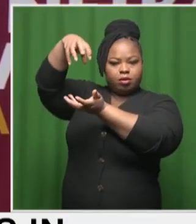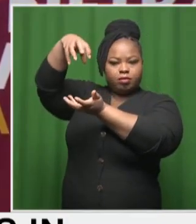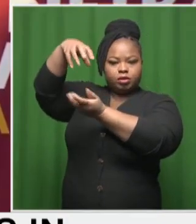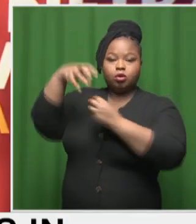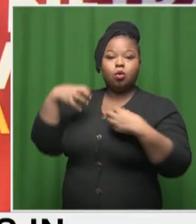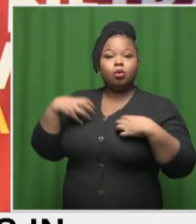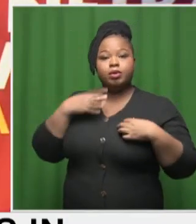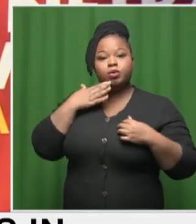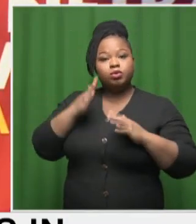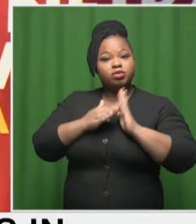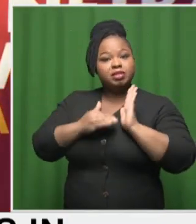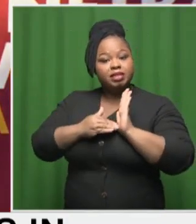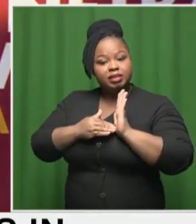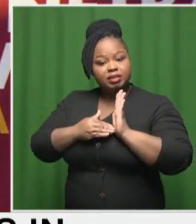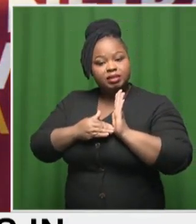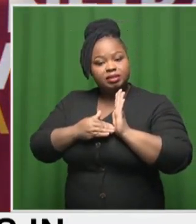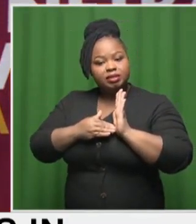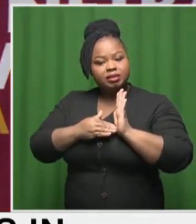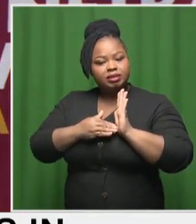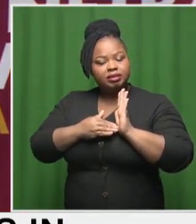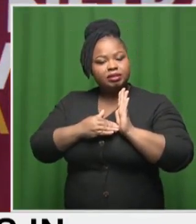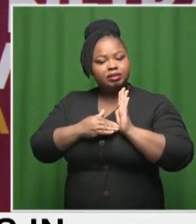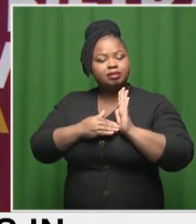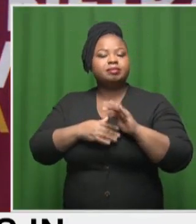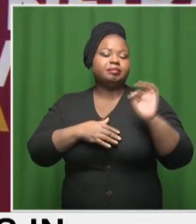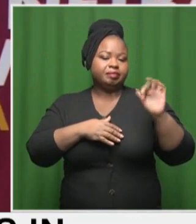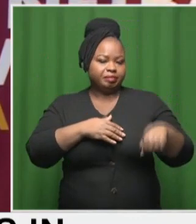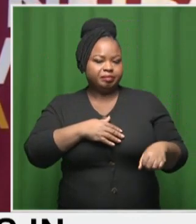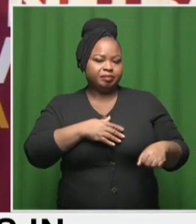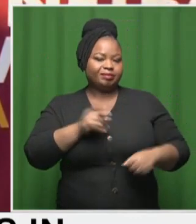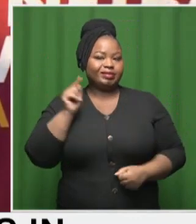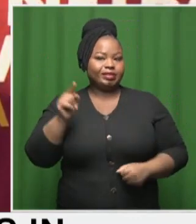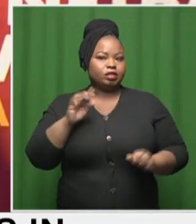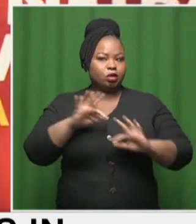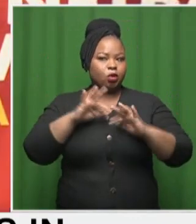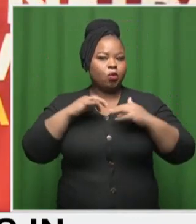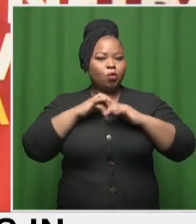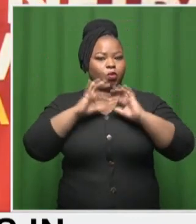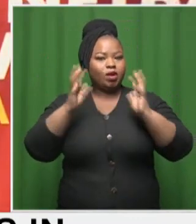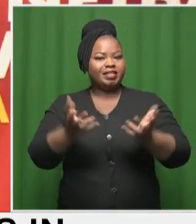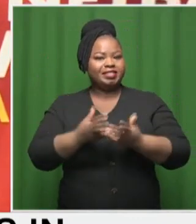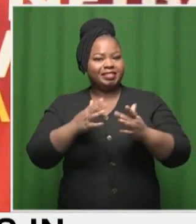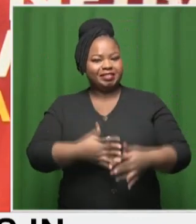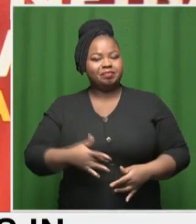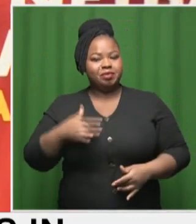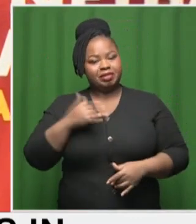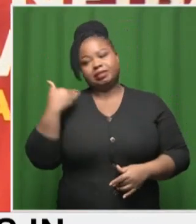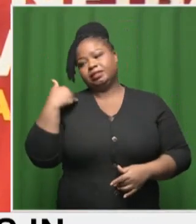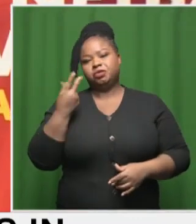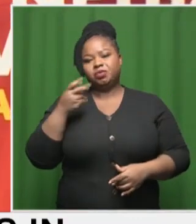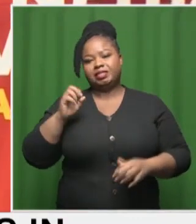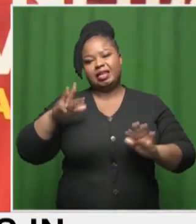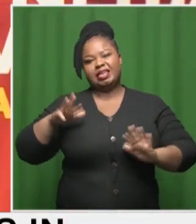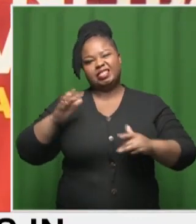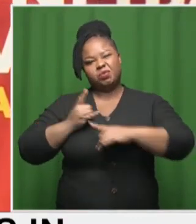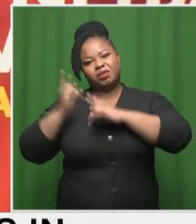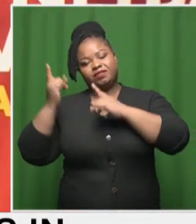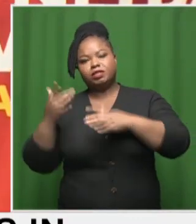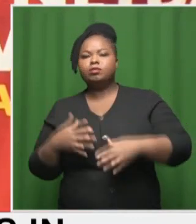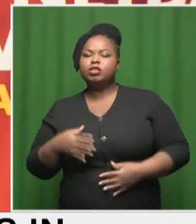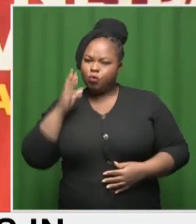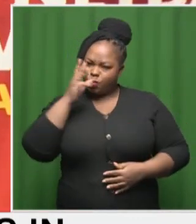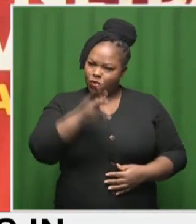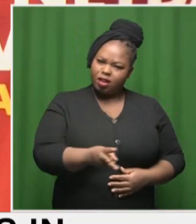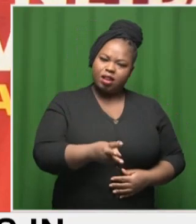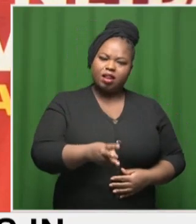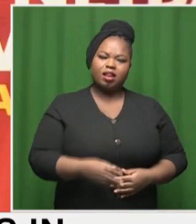Zealand. It is, and it's owned by New Zealand. They're the world champion. They won it in 2019, and we still yet to win it, and we are